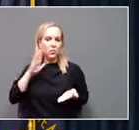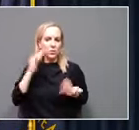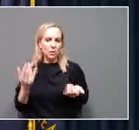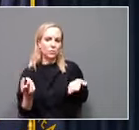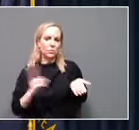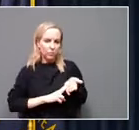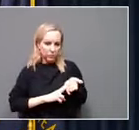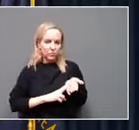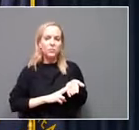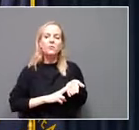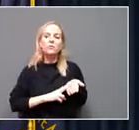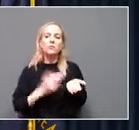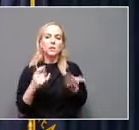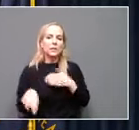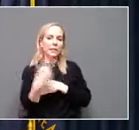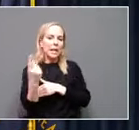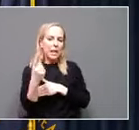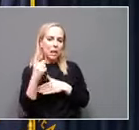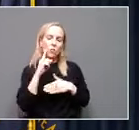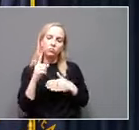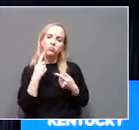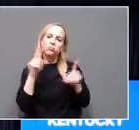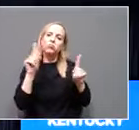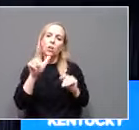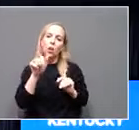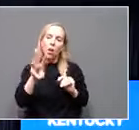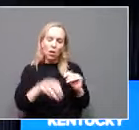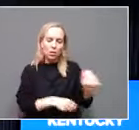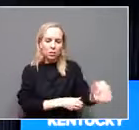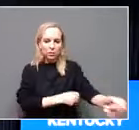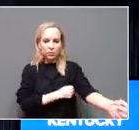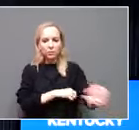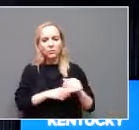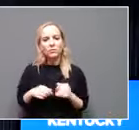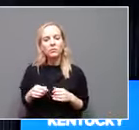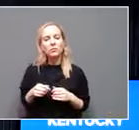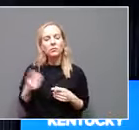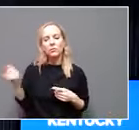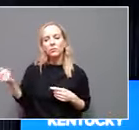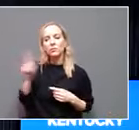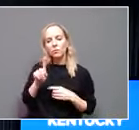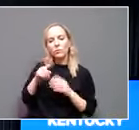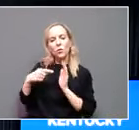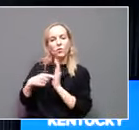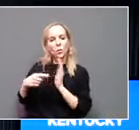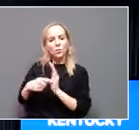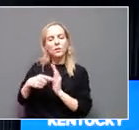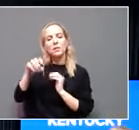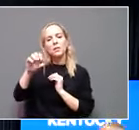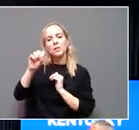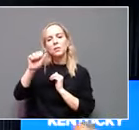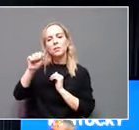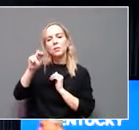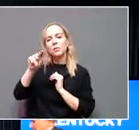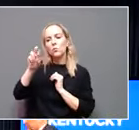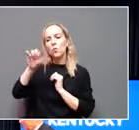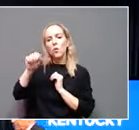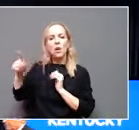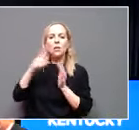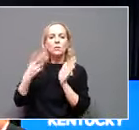Representative Santoro, if you'd like to join as Representative Sal Santoro, filed House